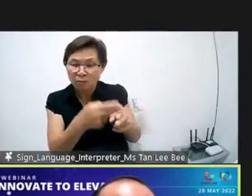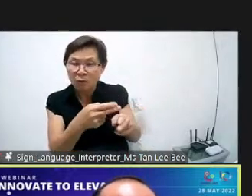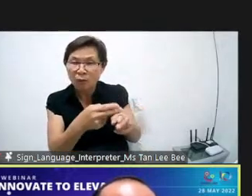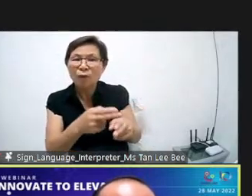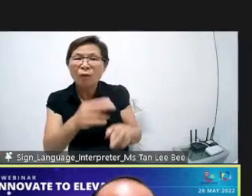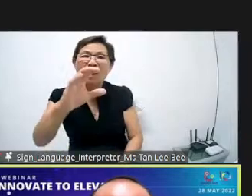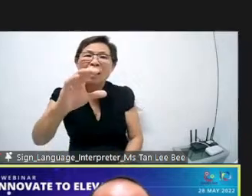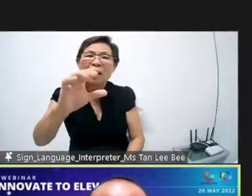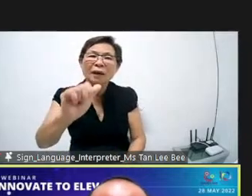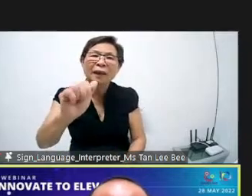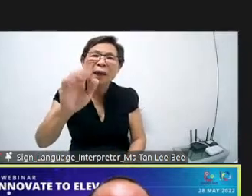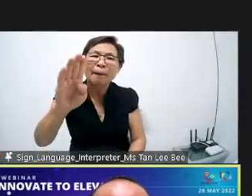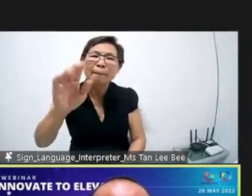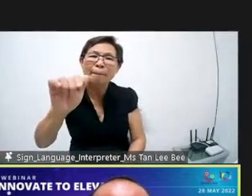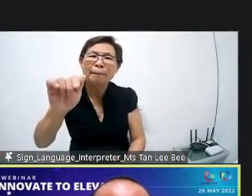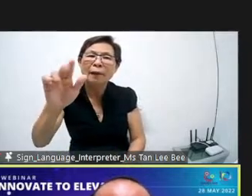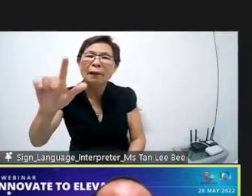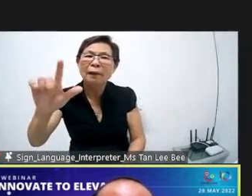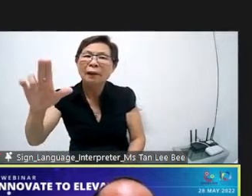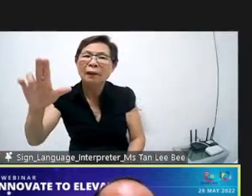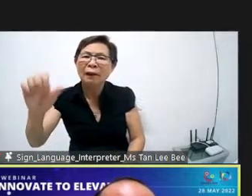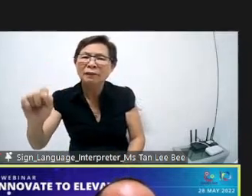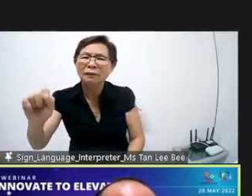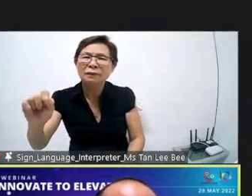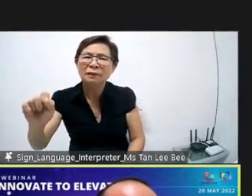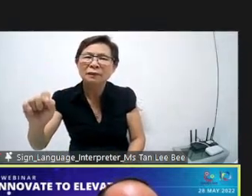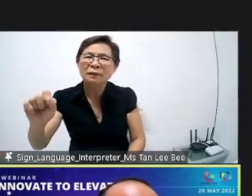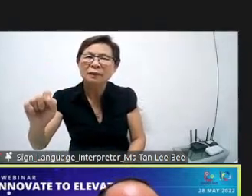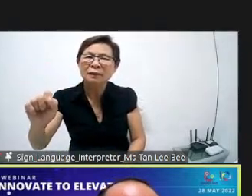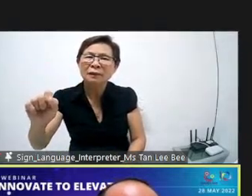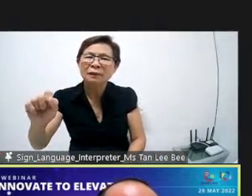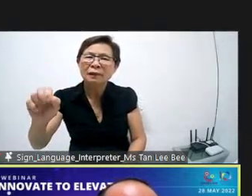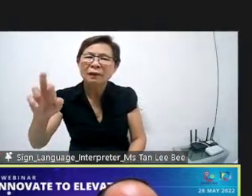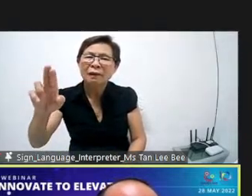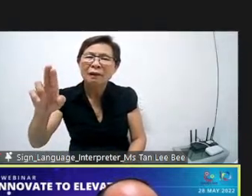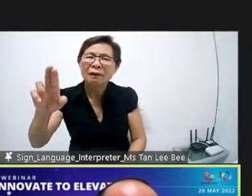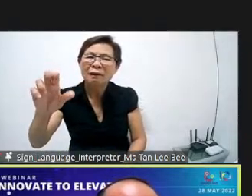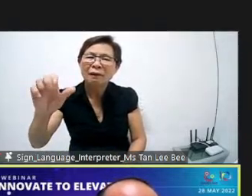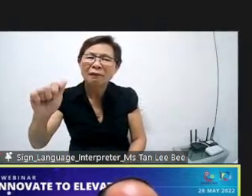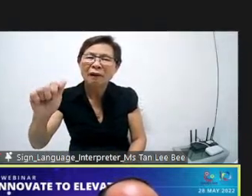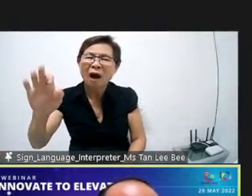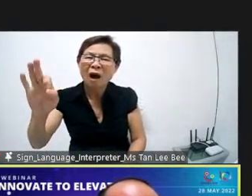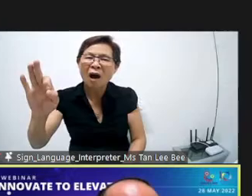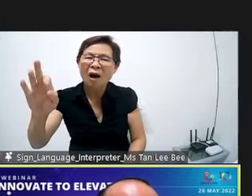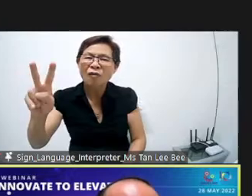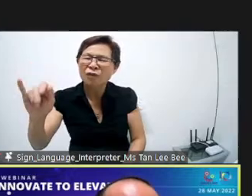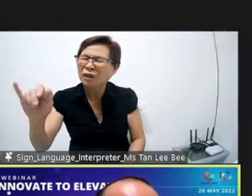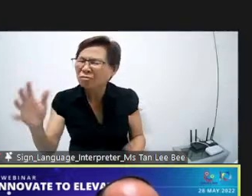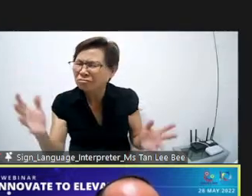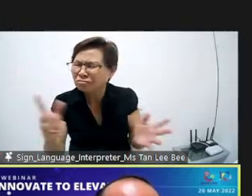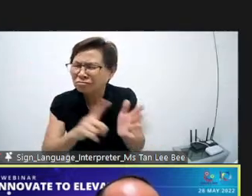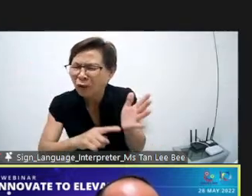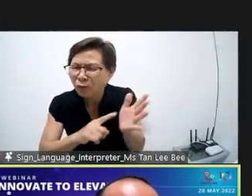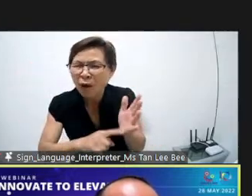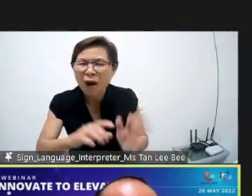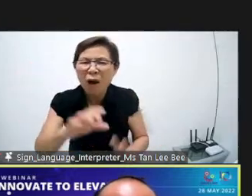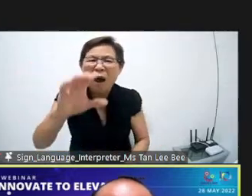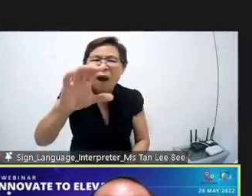cableless Ravi. What is actually cableless Ravi? Yeah, cableless is